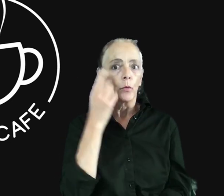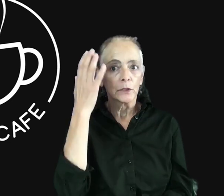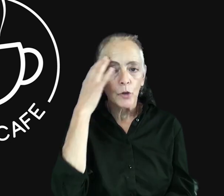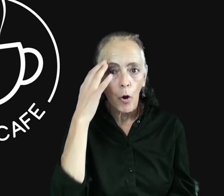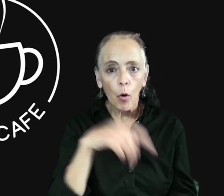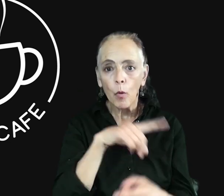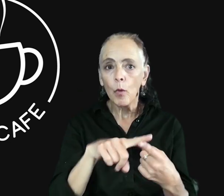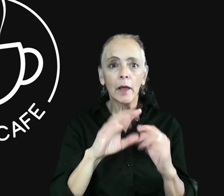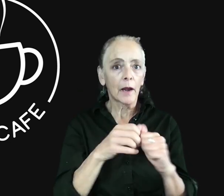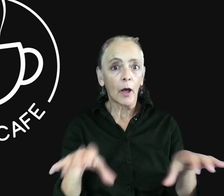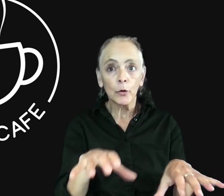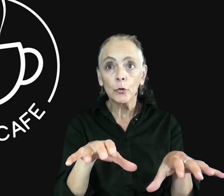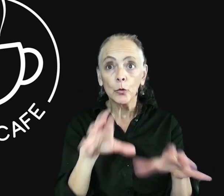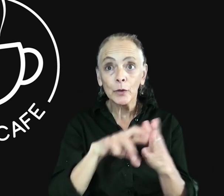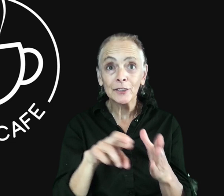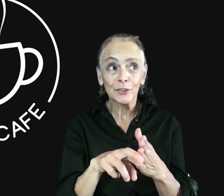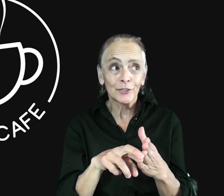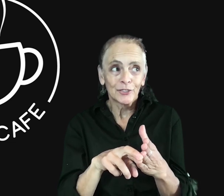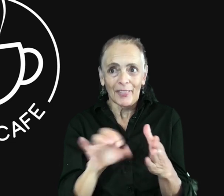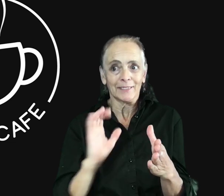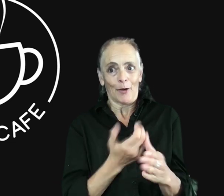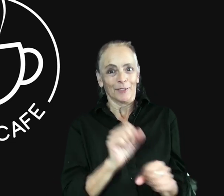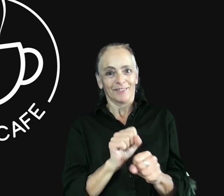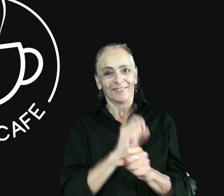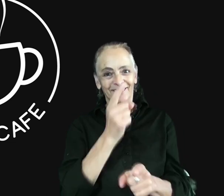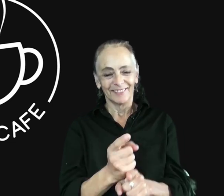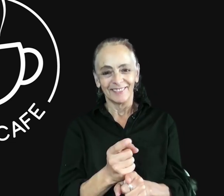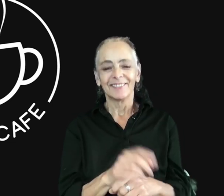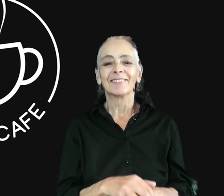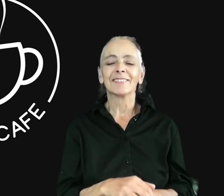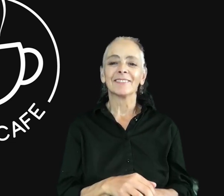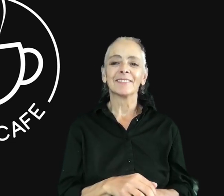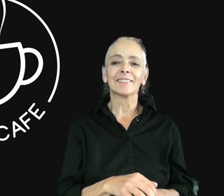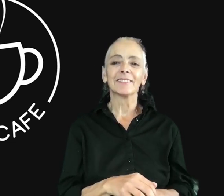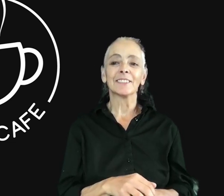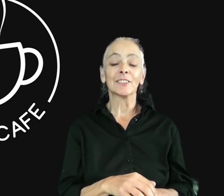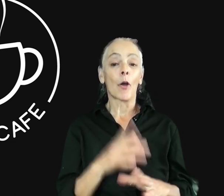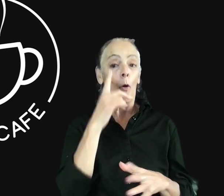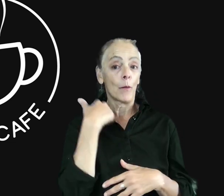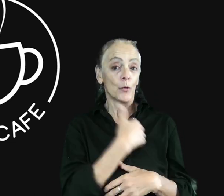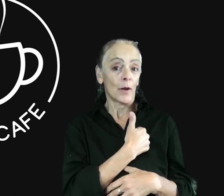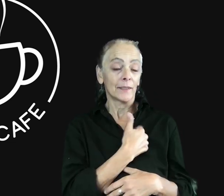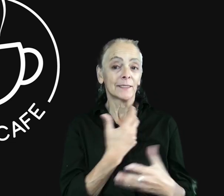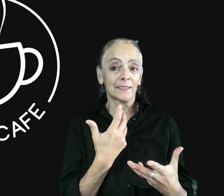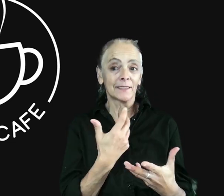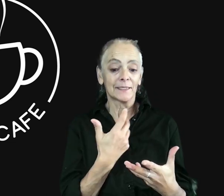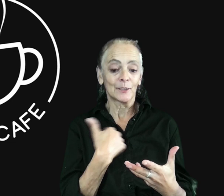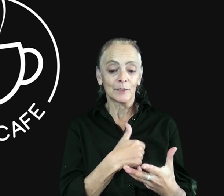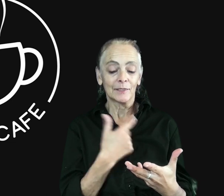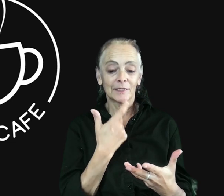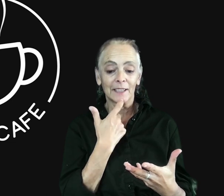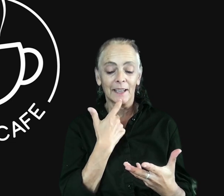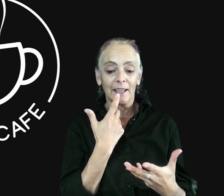and how to do research because otherwise we don't have a job right so uh yeah it's it's also up to us to say hey you know oh you're asking your question